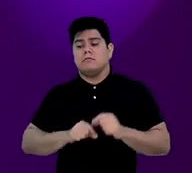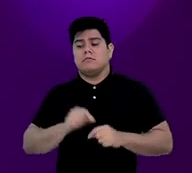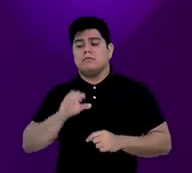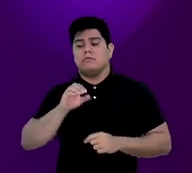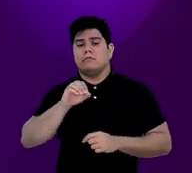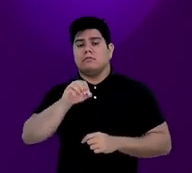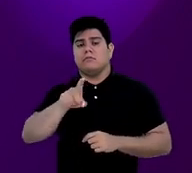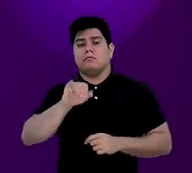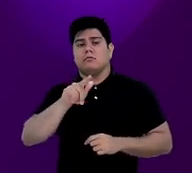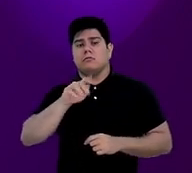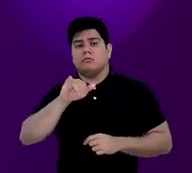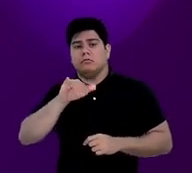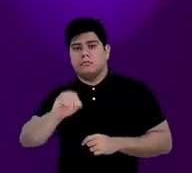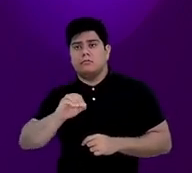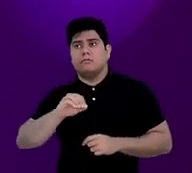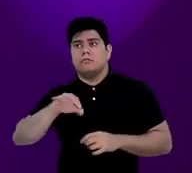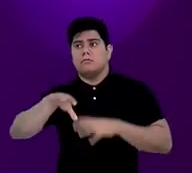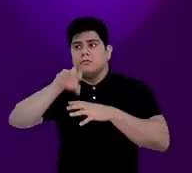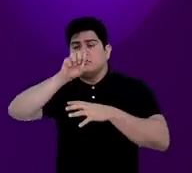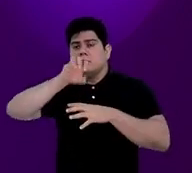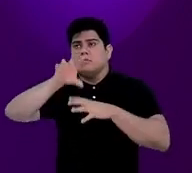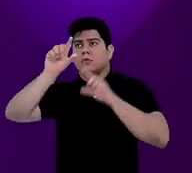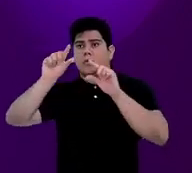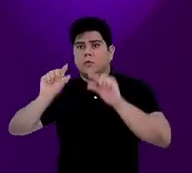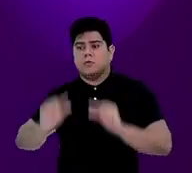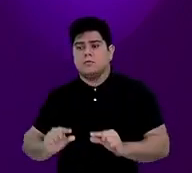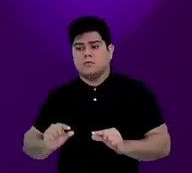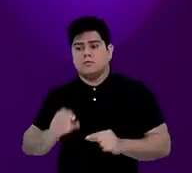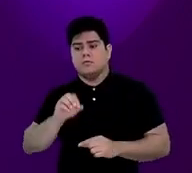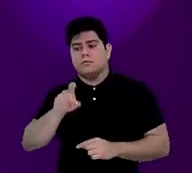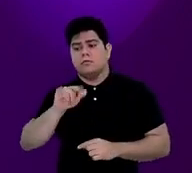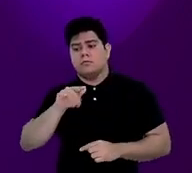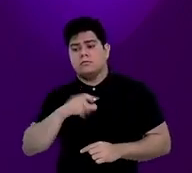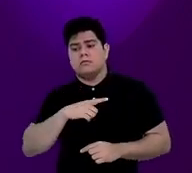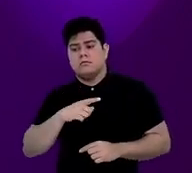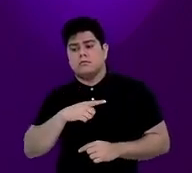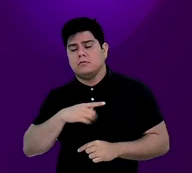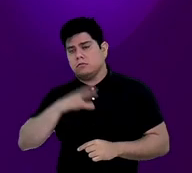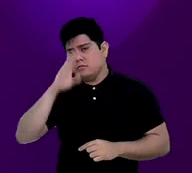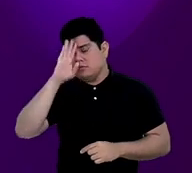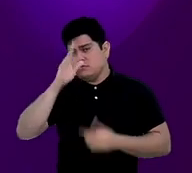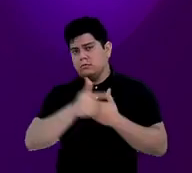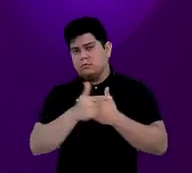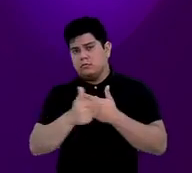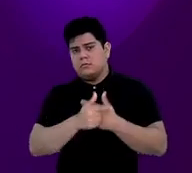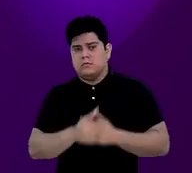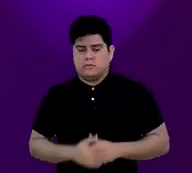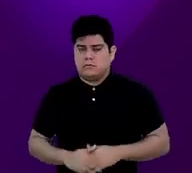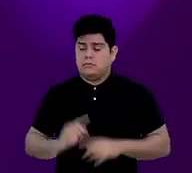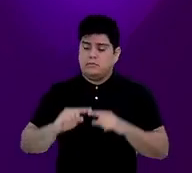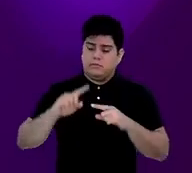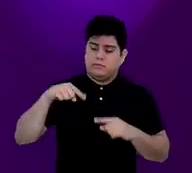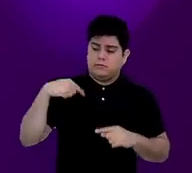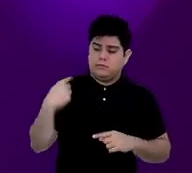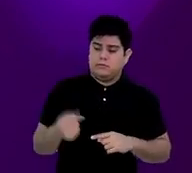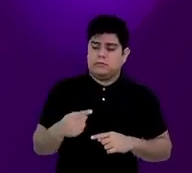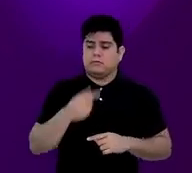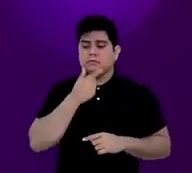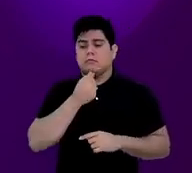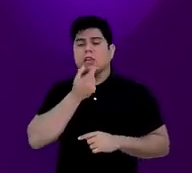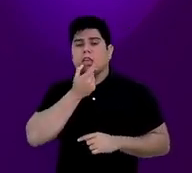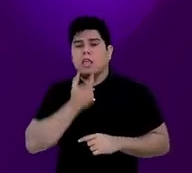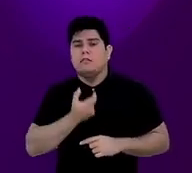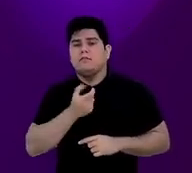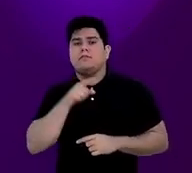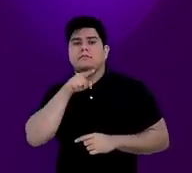Moving forward, and Albert Einstein, as everybody knows, first proposed the phenomenon of stimulated emission